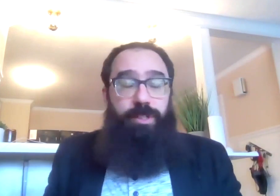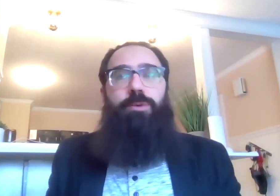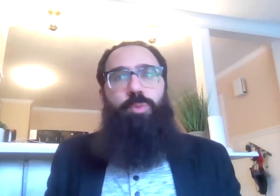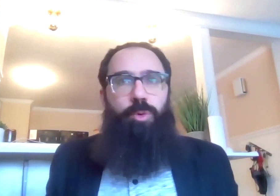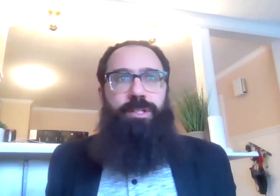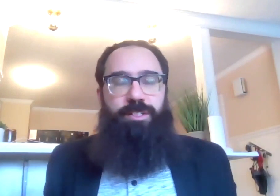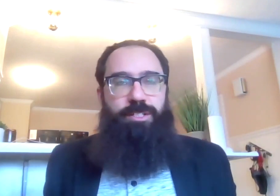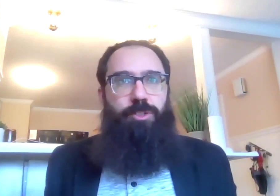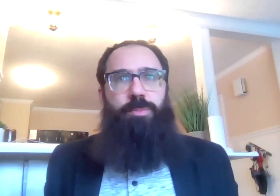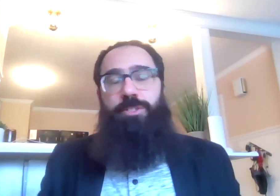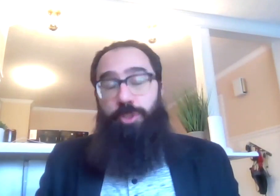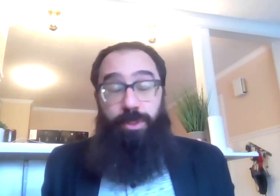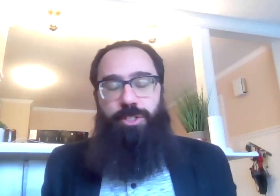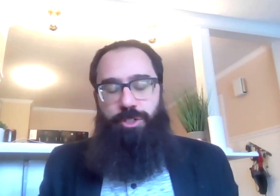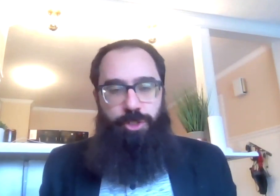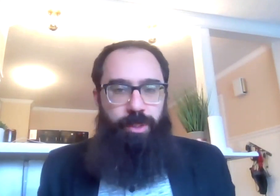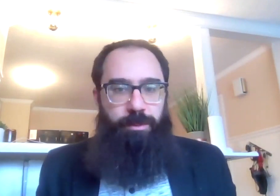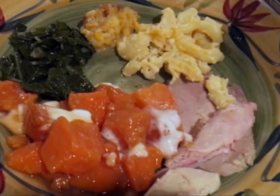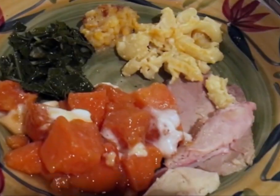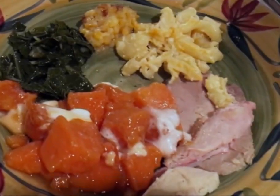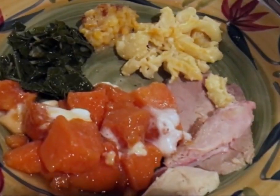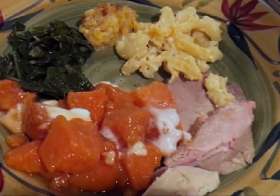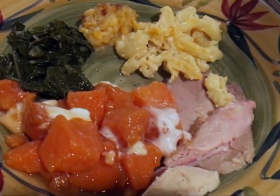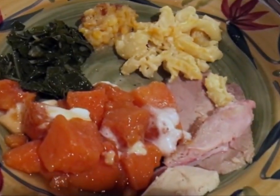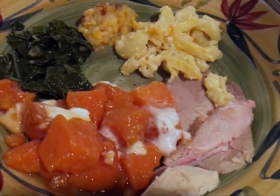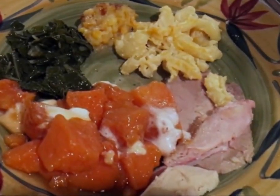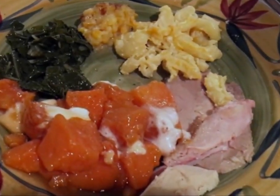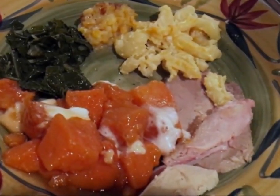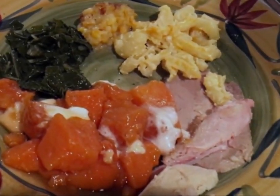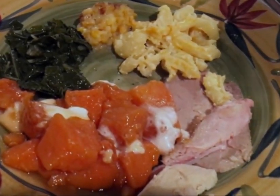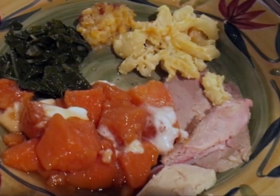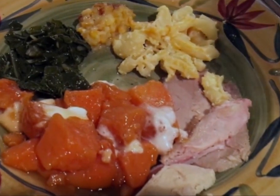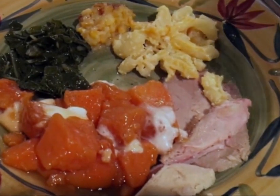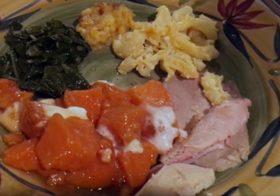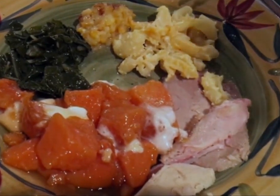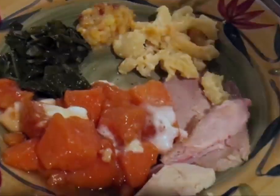afraid I won't get to see you because you bring such joy to me. Olivia Proya, 7 Eyewitness News.